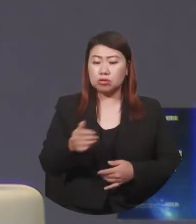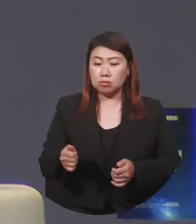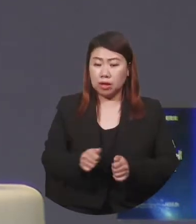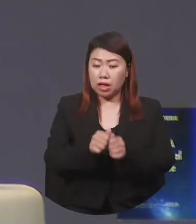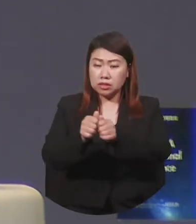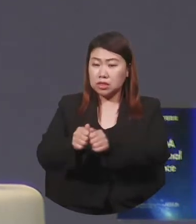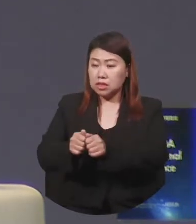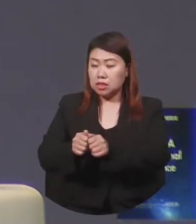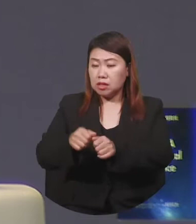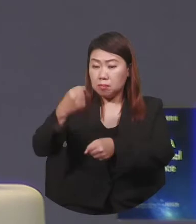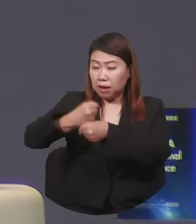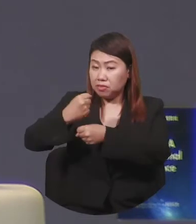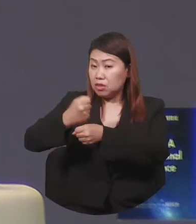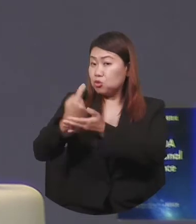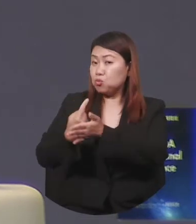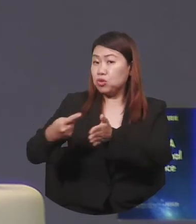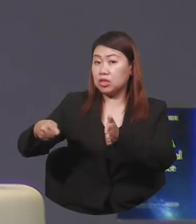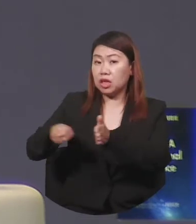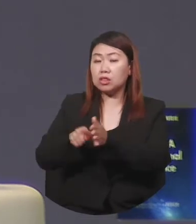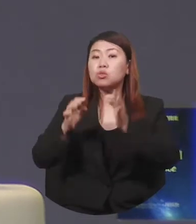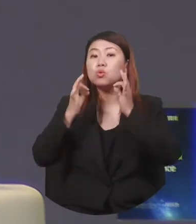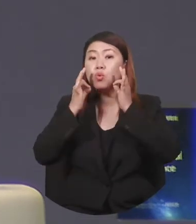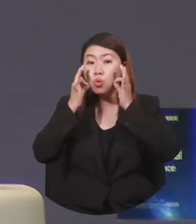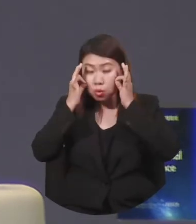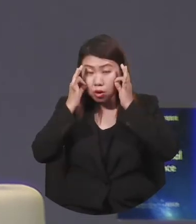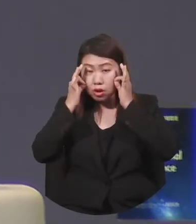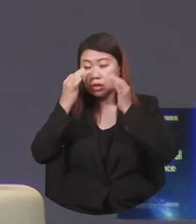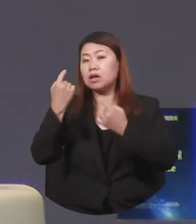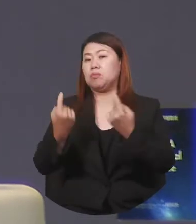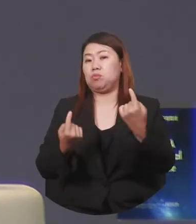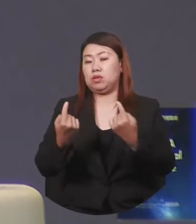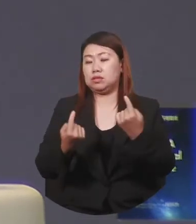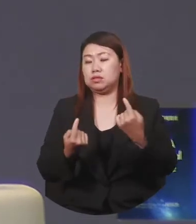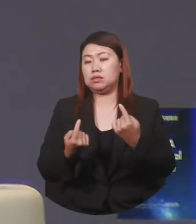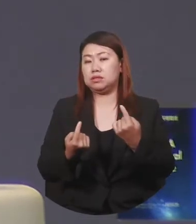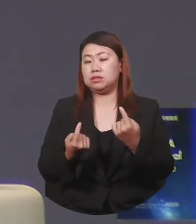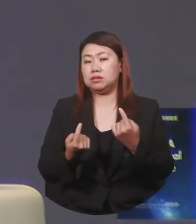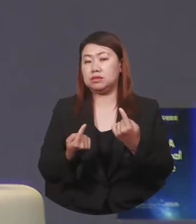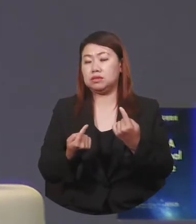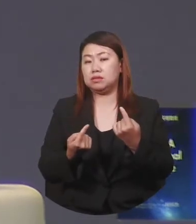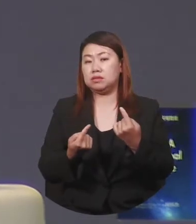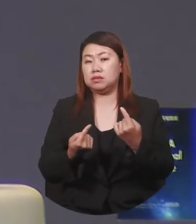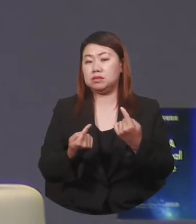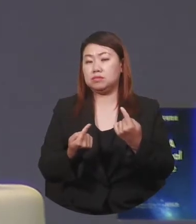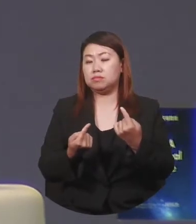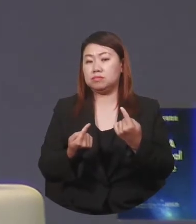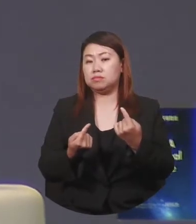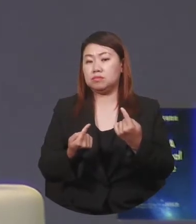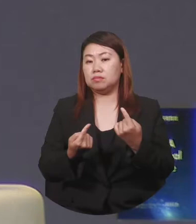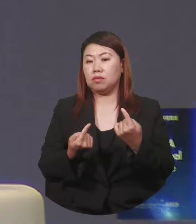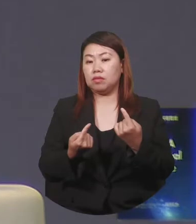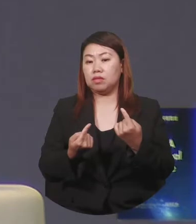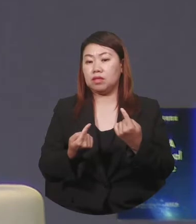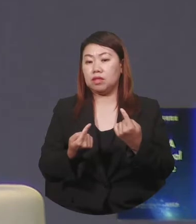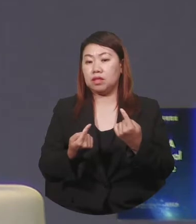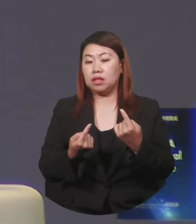same mechanism in terms of monitoring and evaluation. So don't need to establish by yourself.